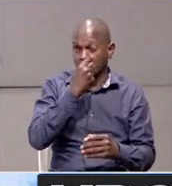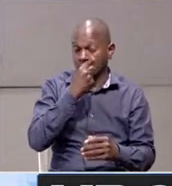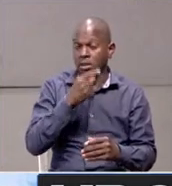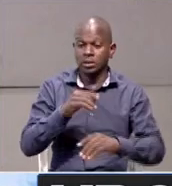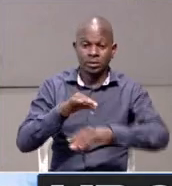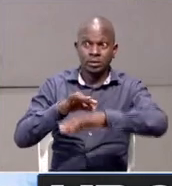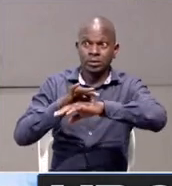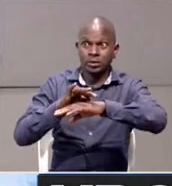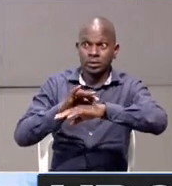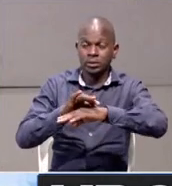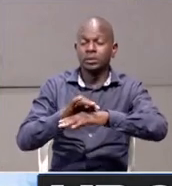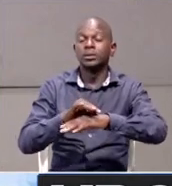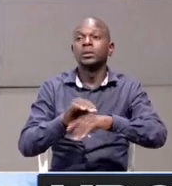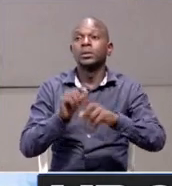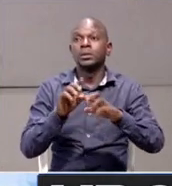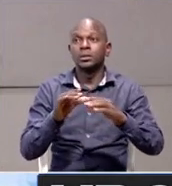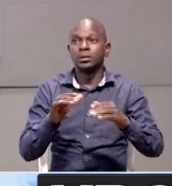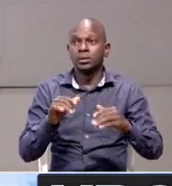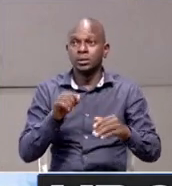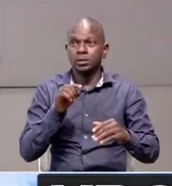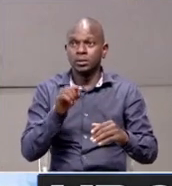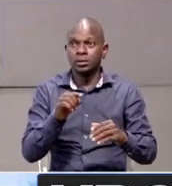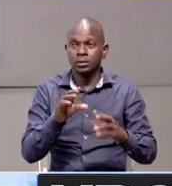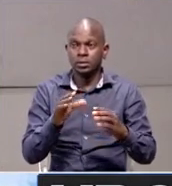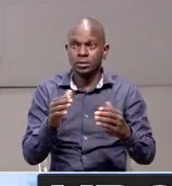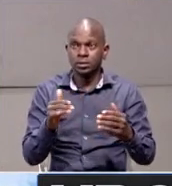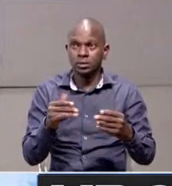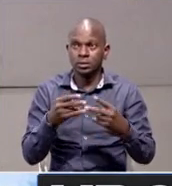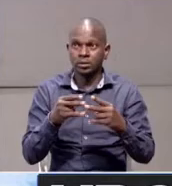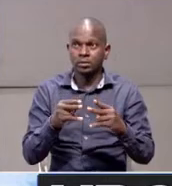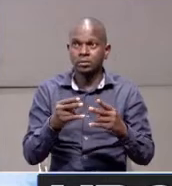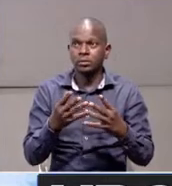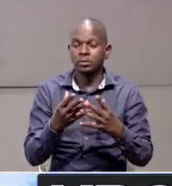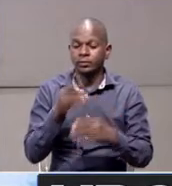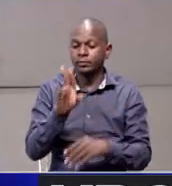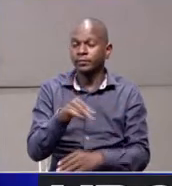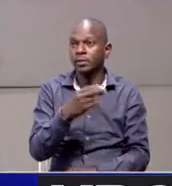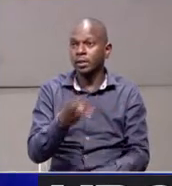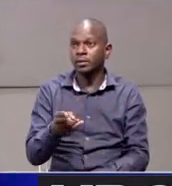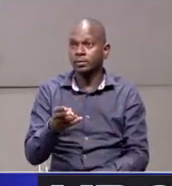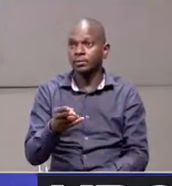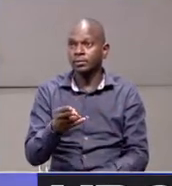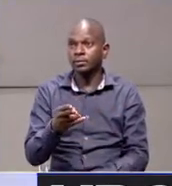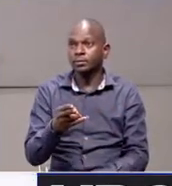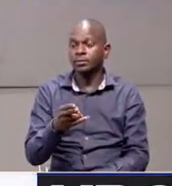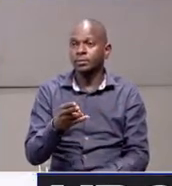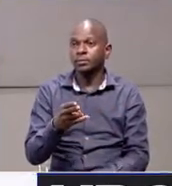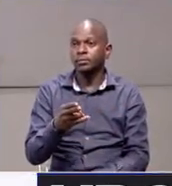skin and eyes, typically occurring when the liver starts to fail.